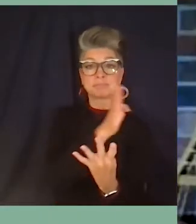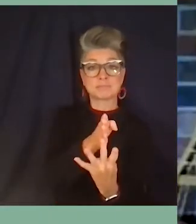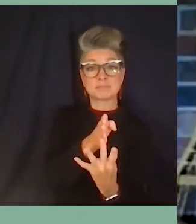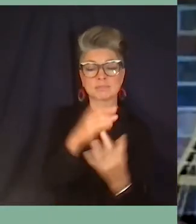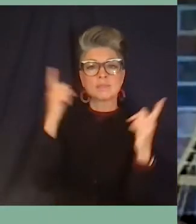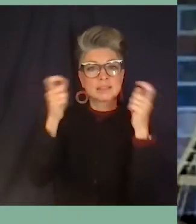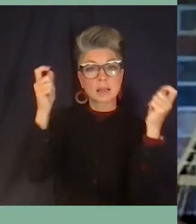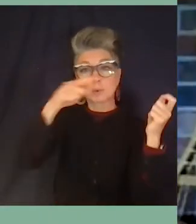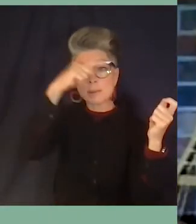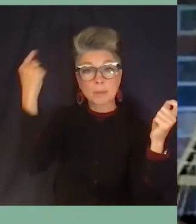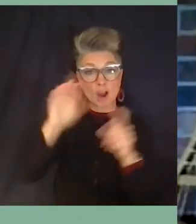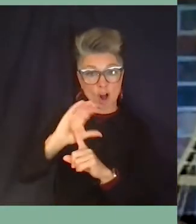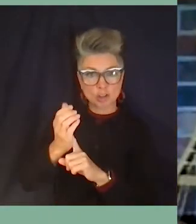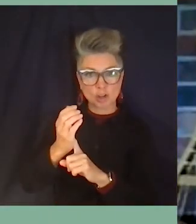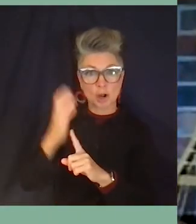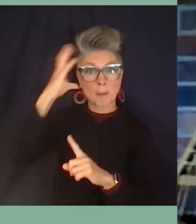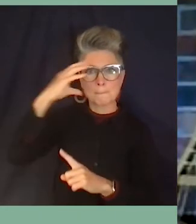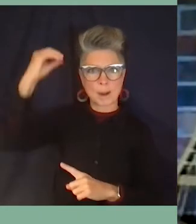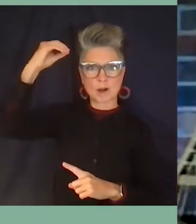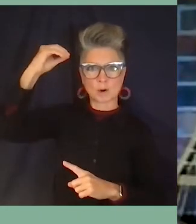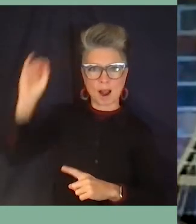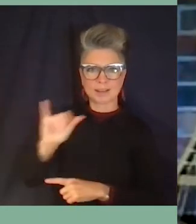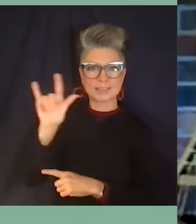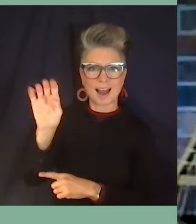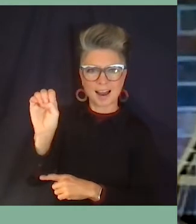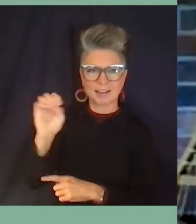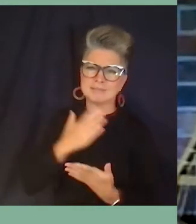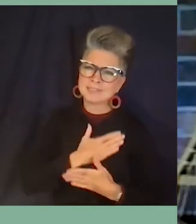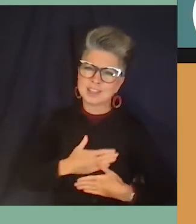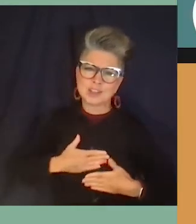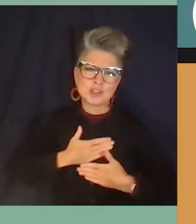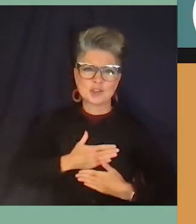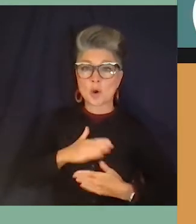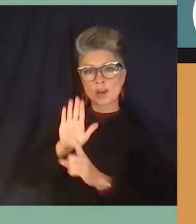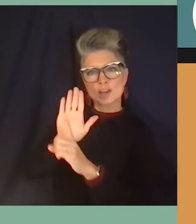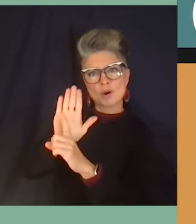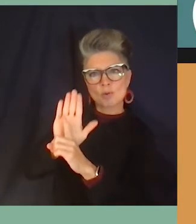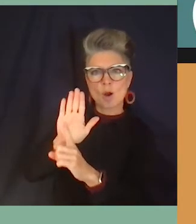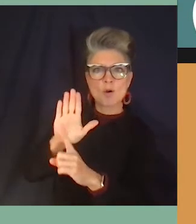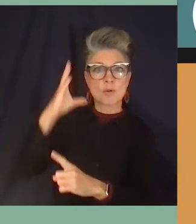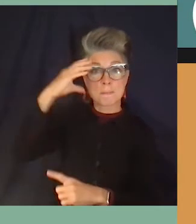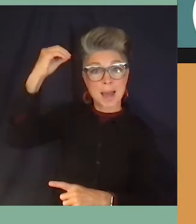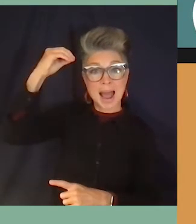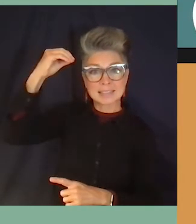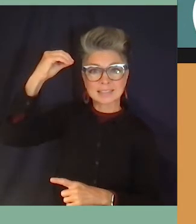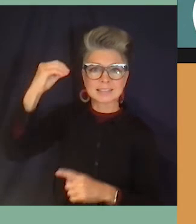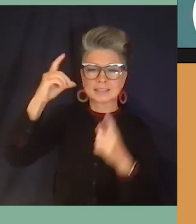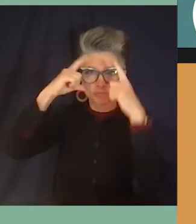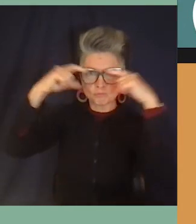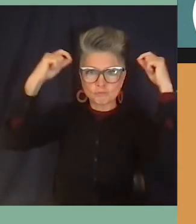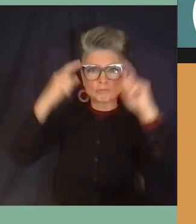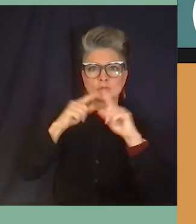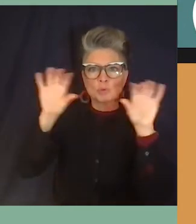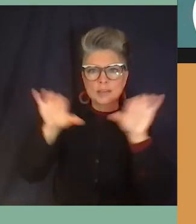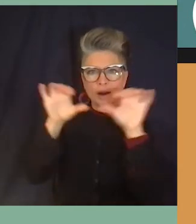Next, we celebrate Black culture, Mardi Gras style. Enjoy your own personal mask to decorate